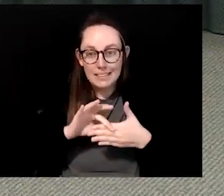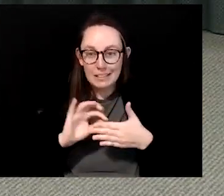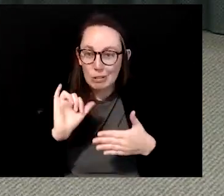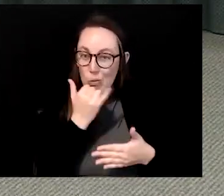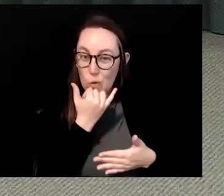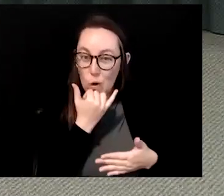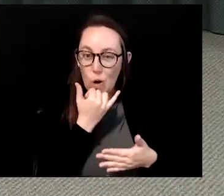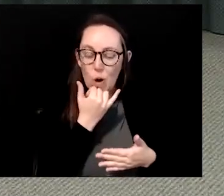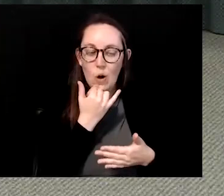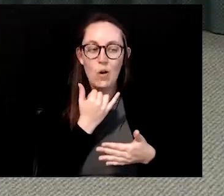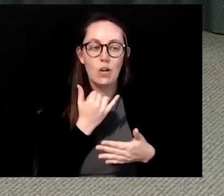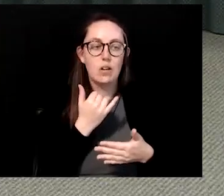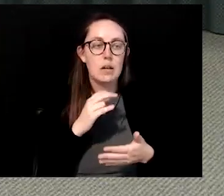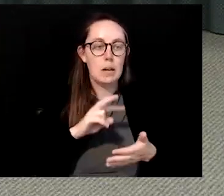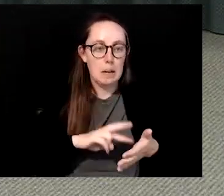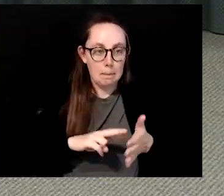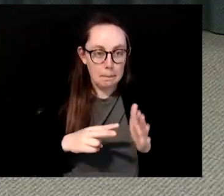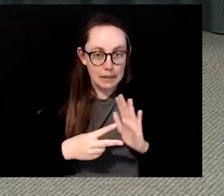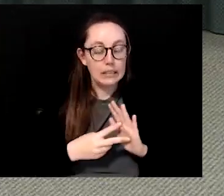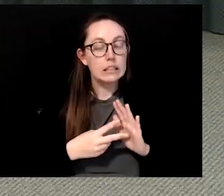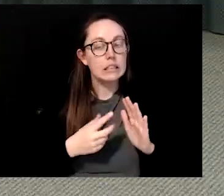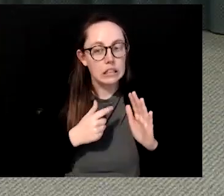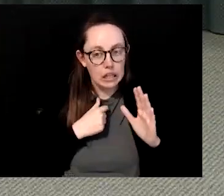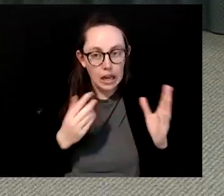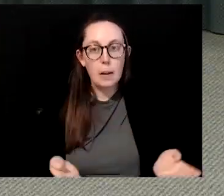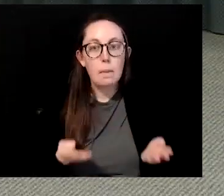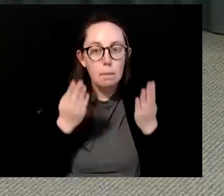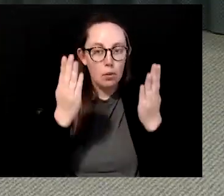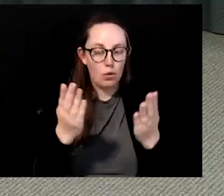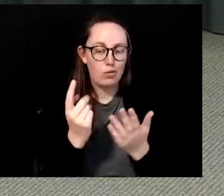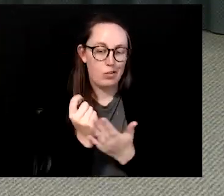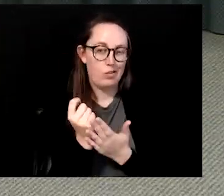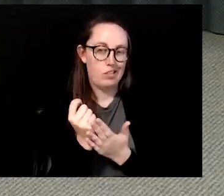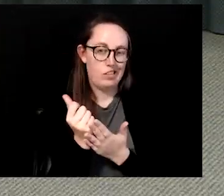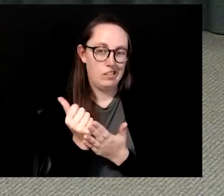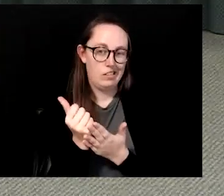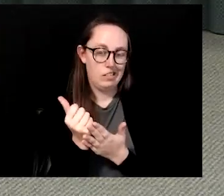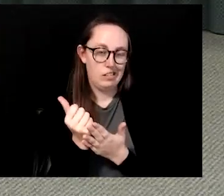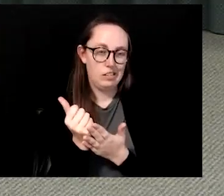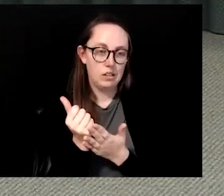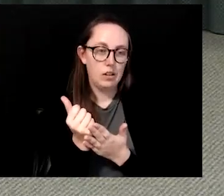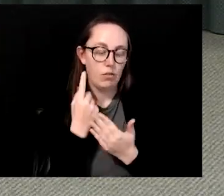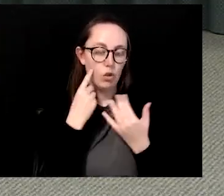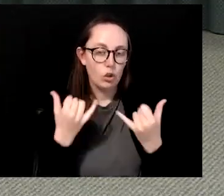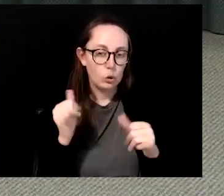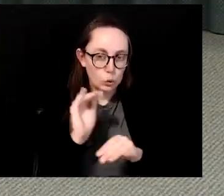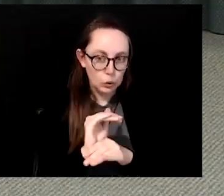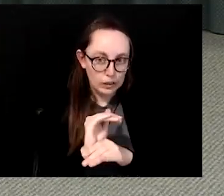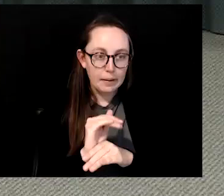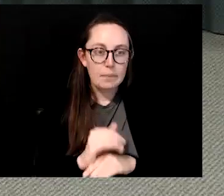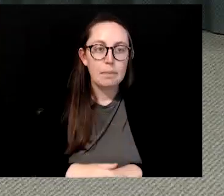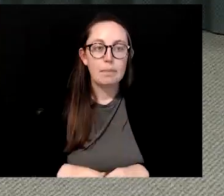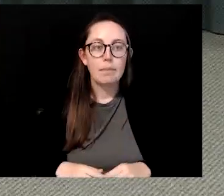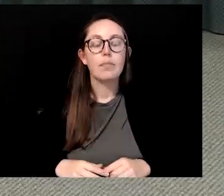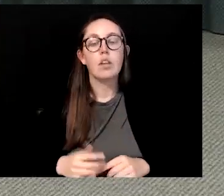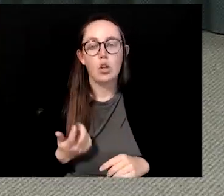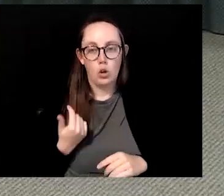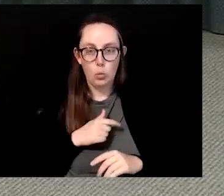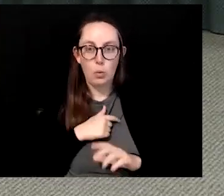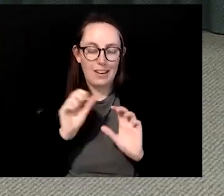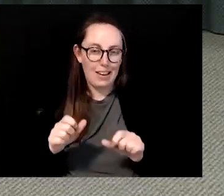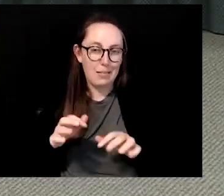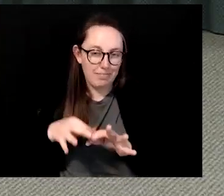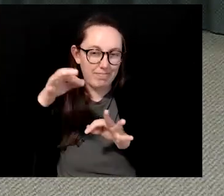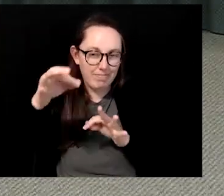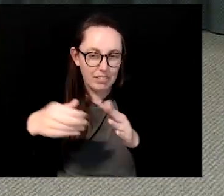is uh it has an error in it um I would move that we remove that item from the agenda tonight uh for consideration at the next Blackboard meaning